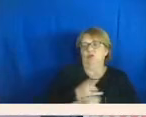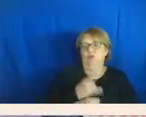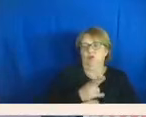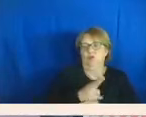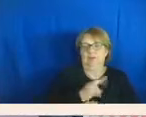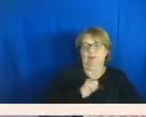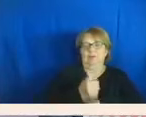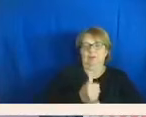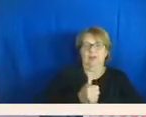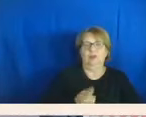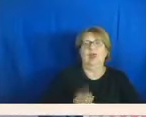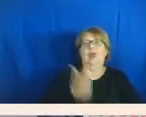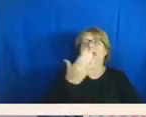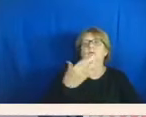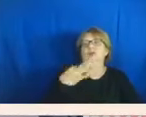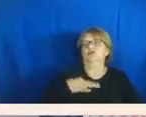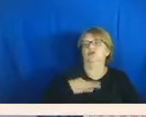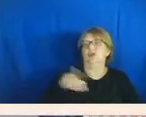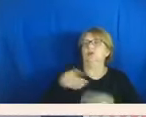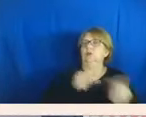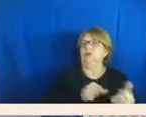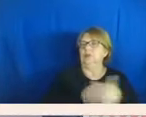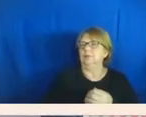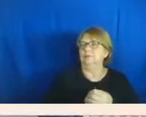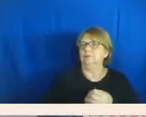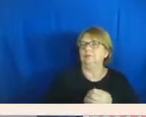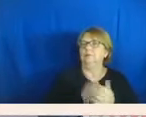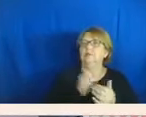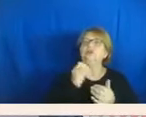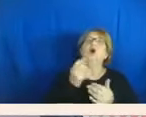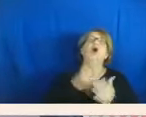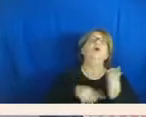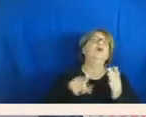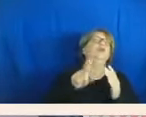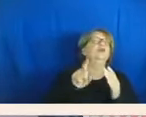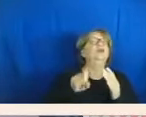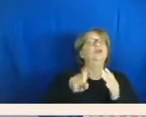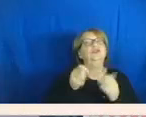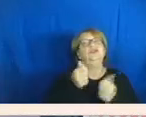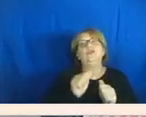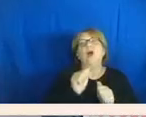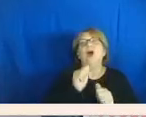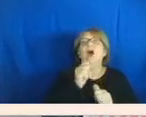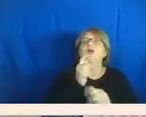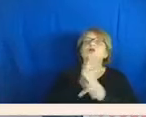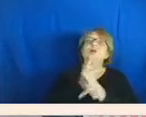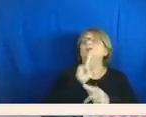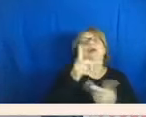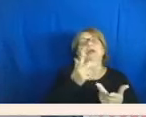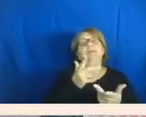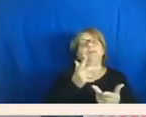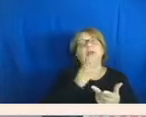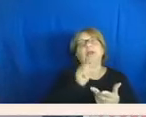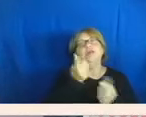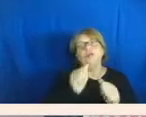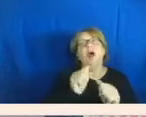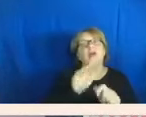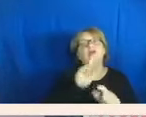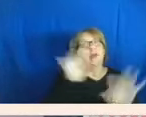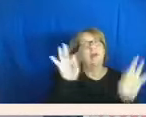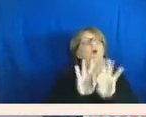credit you're extended. So what you should try to keep it at, or not try, this is really important in your credit score,